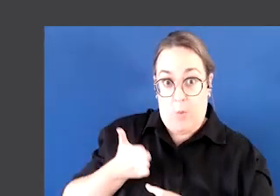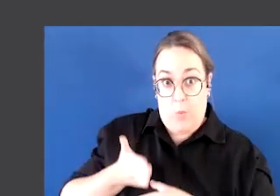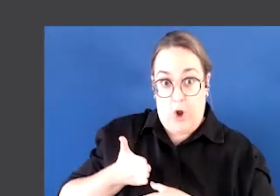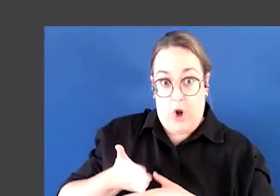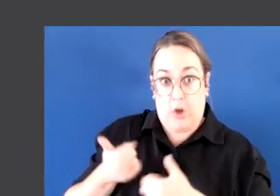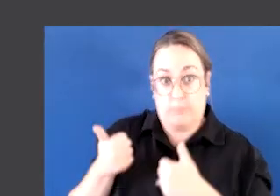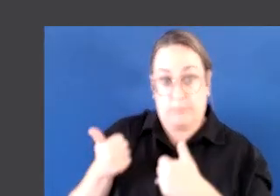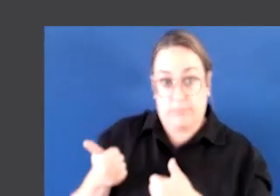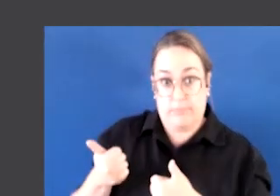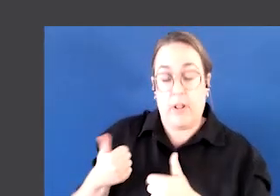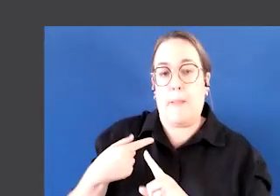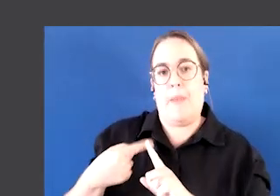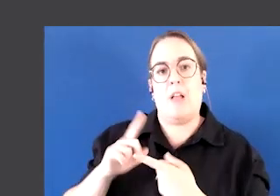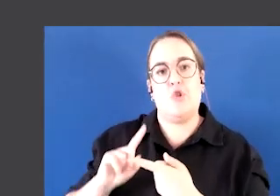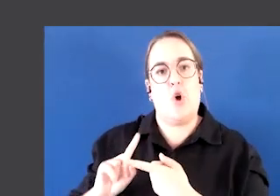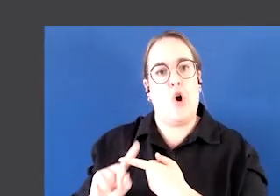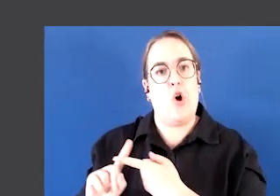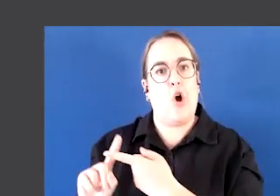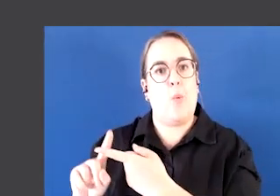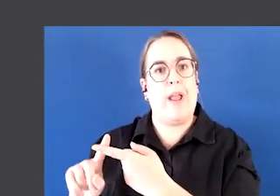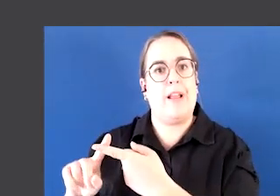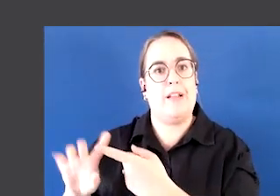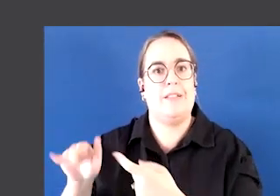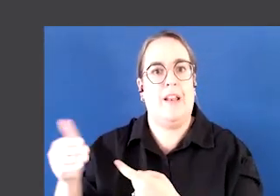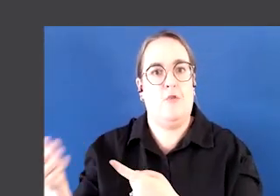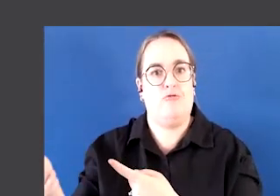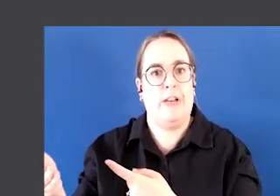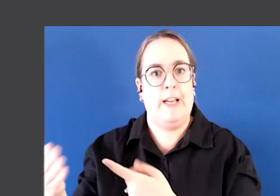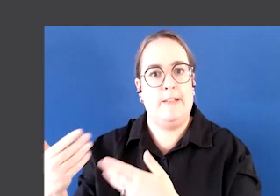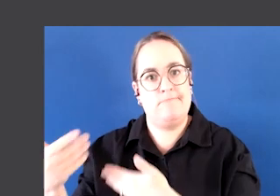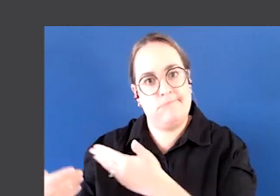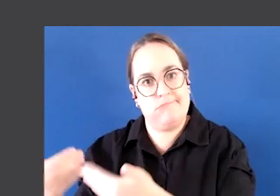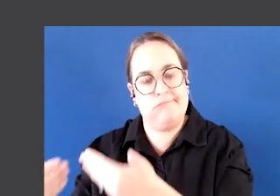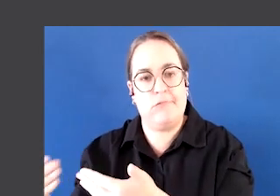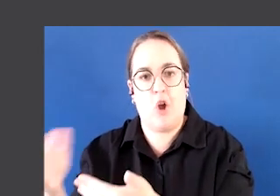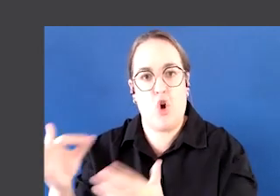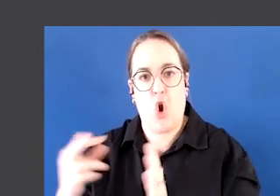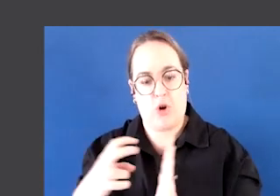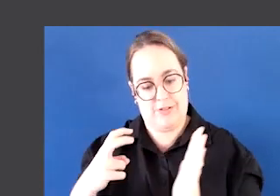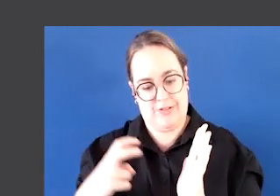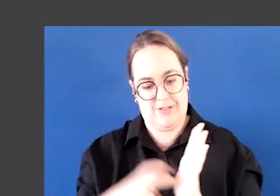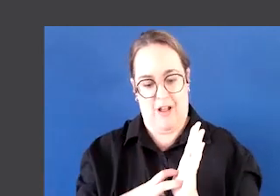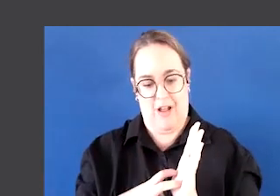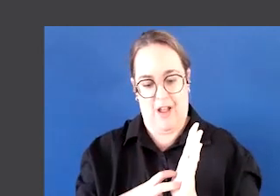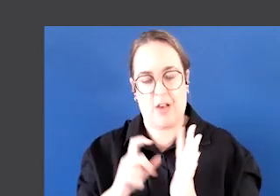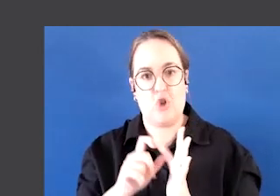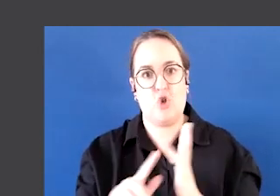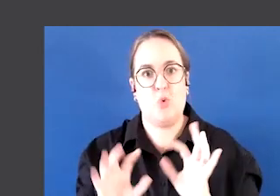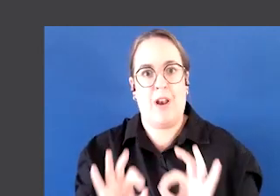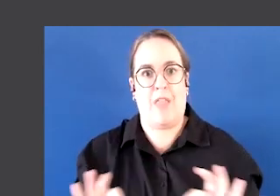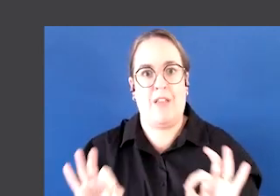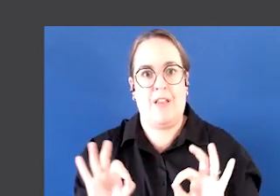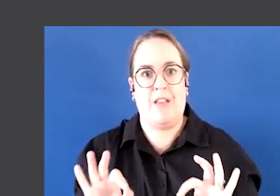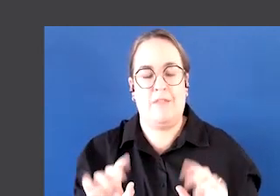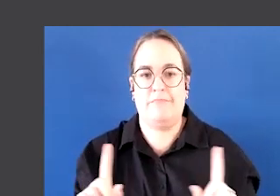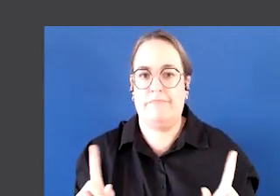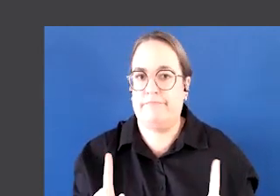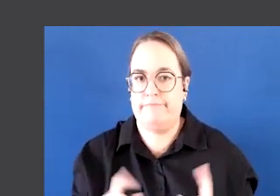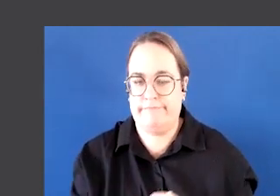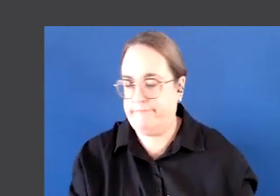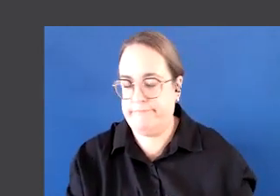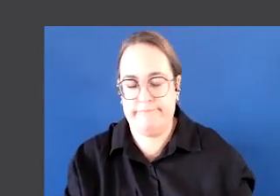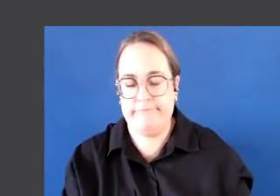but also importantly, the ongoing delivery of the projects as well once the contracts are signed. So to call out some of the